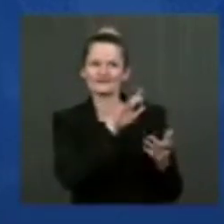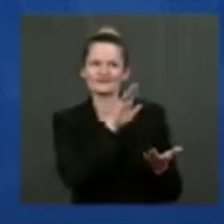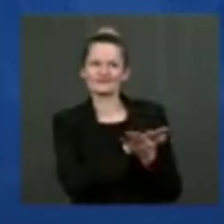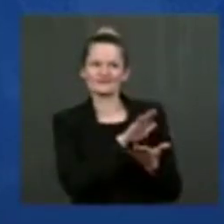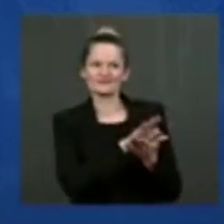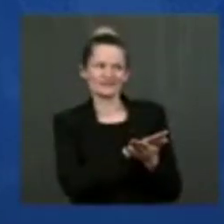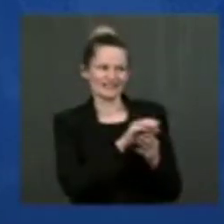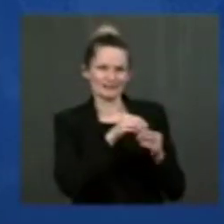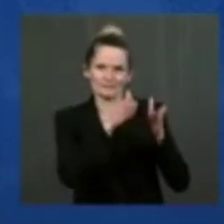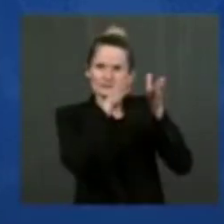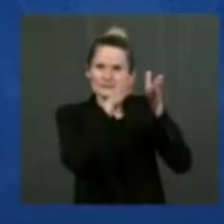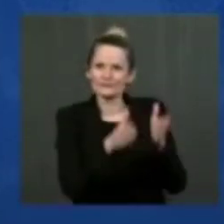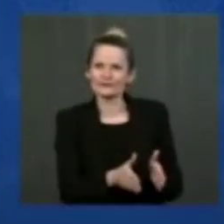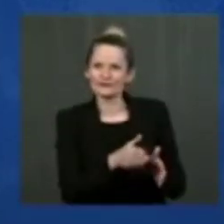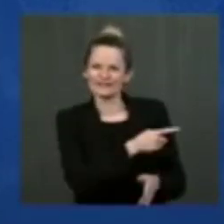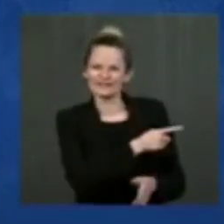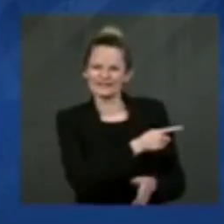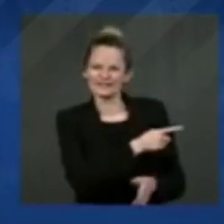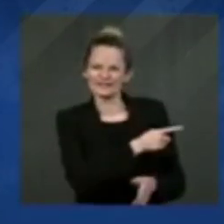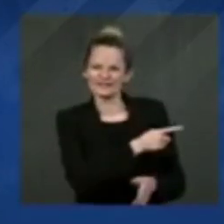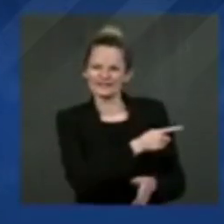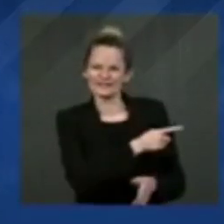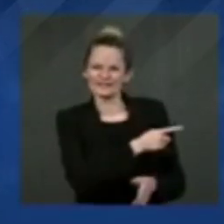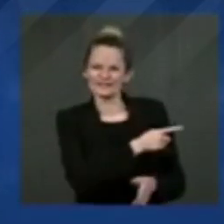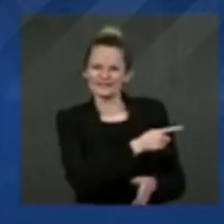workers, machinists, laborers, and